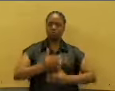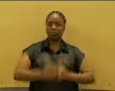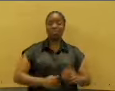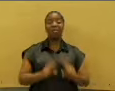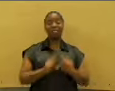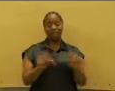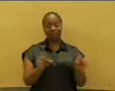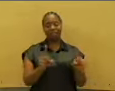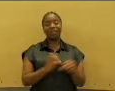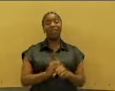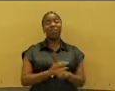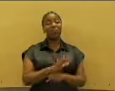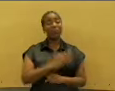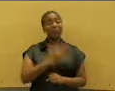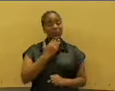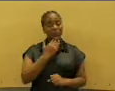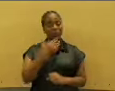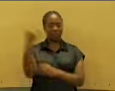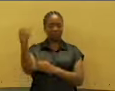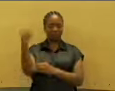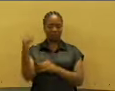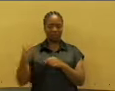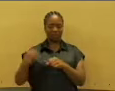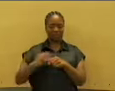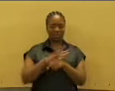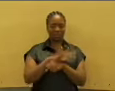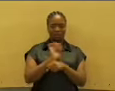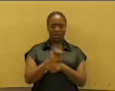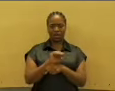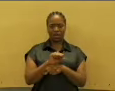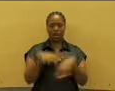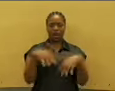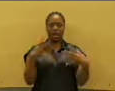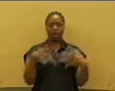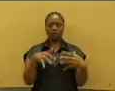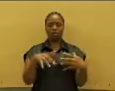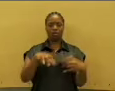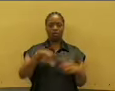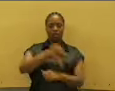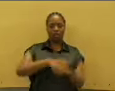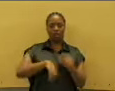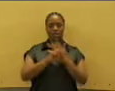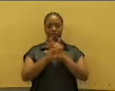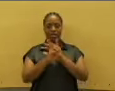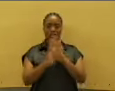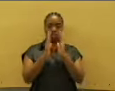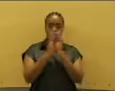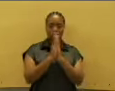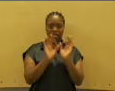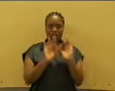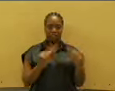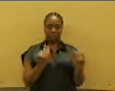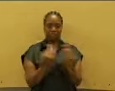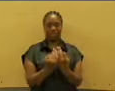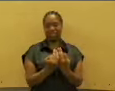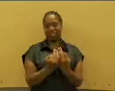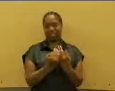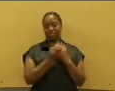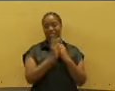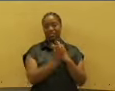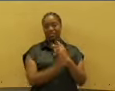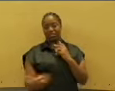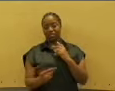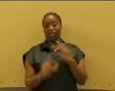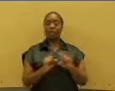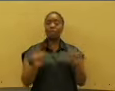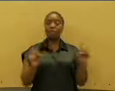definitely influenced by outside factors, people like socializing agents, the media, the church, the family. But in a